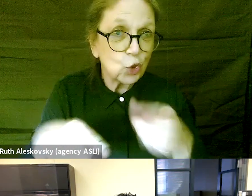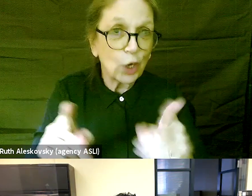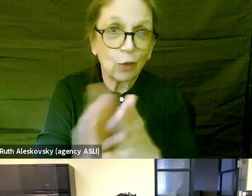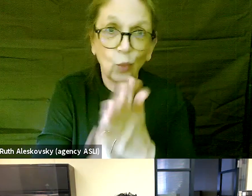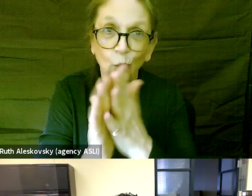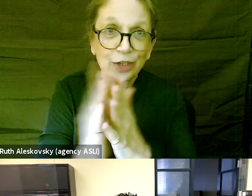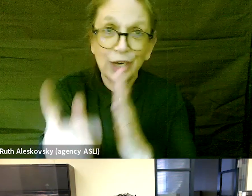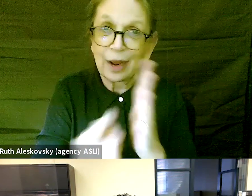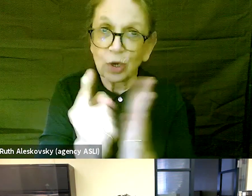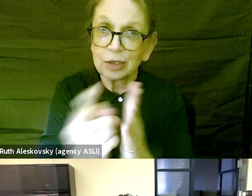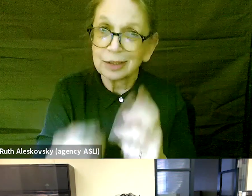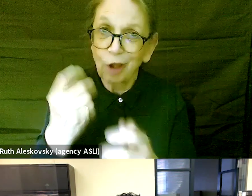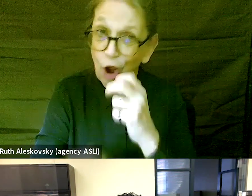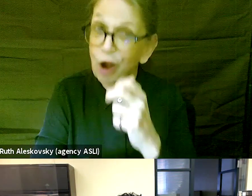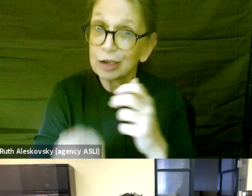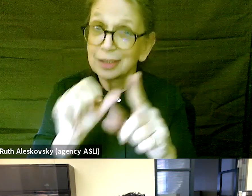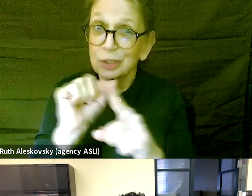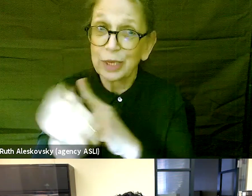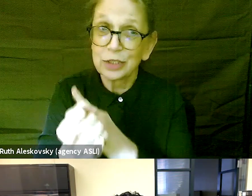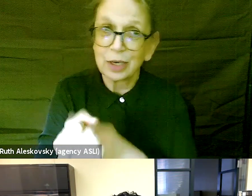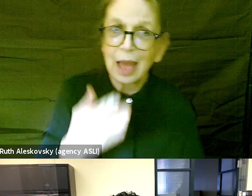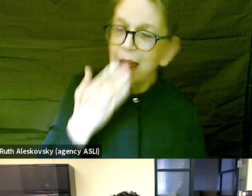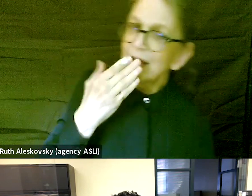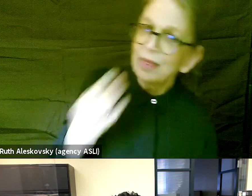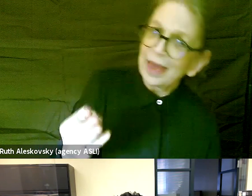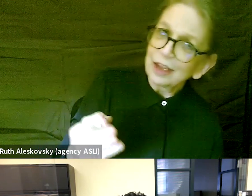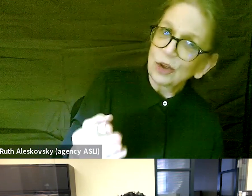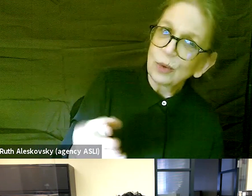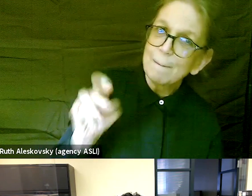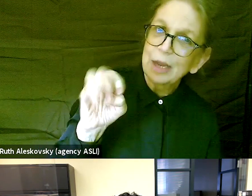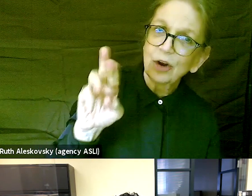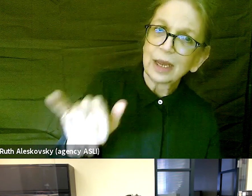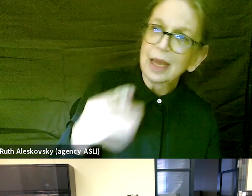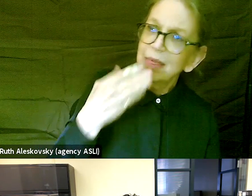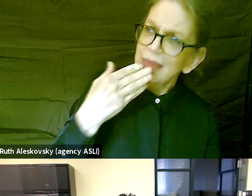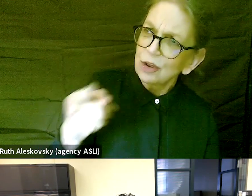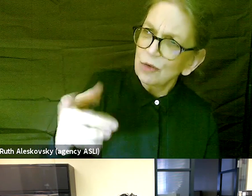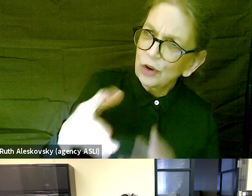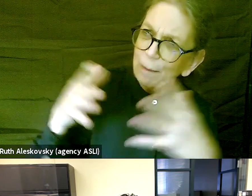Thank you so much for that answer. Any other questions?